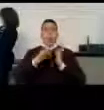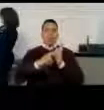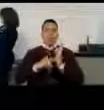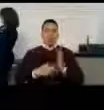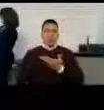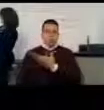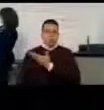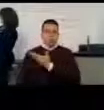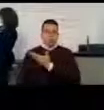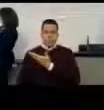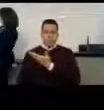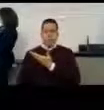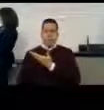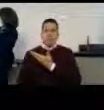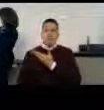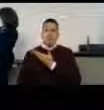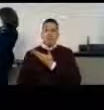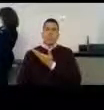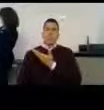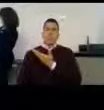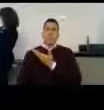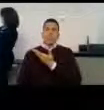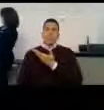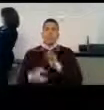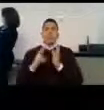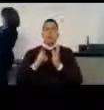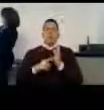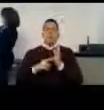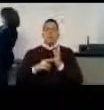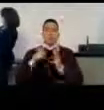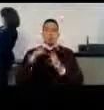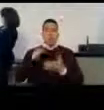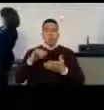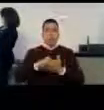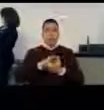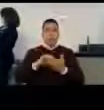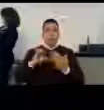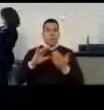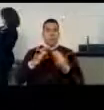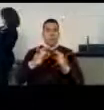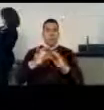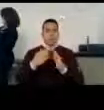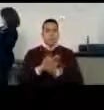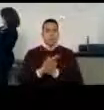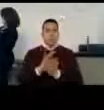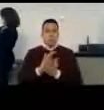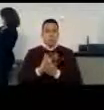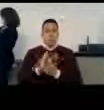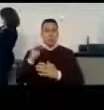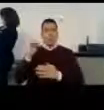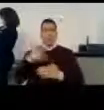here. And I will say it again, the Research Alliance for New York City Schools, they have great